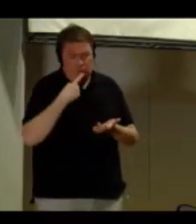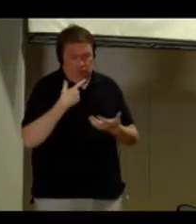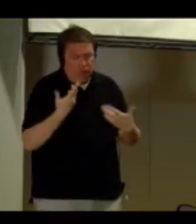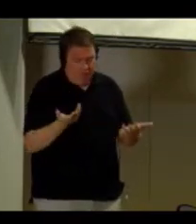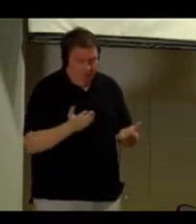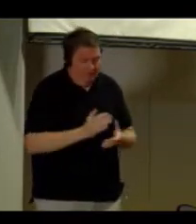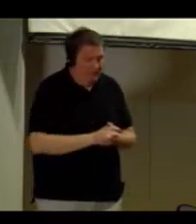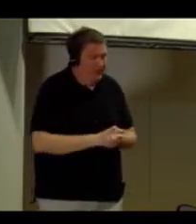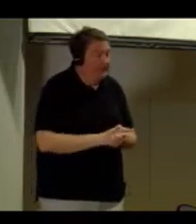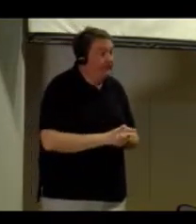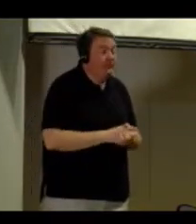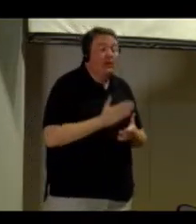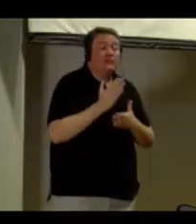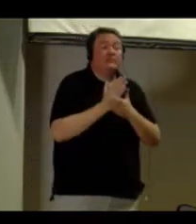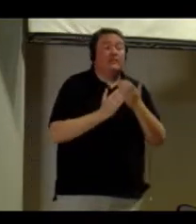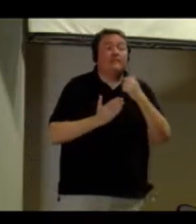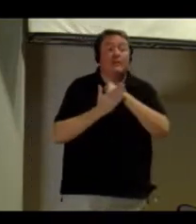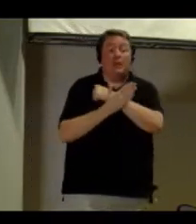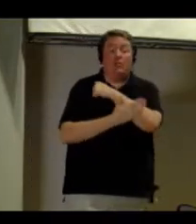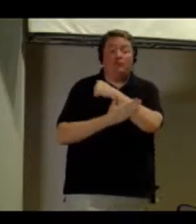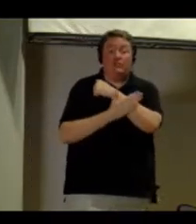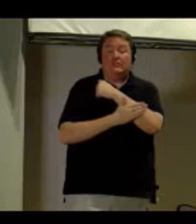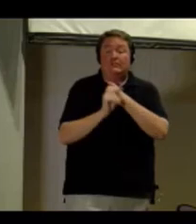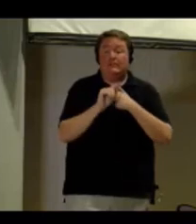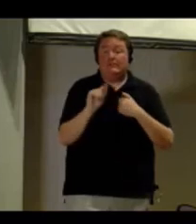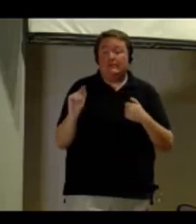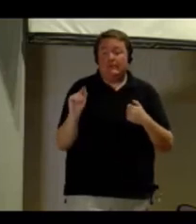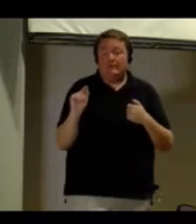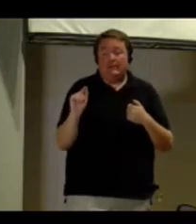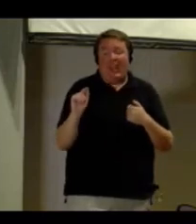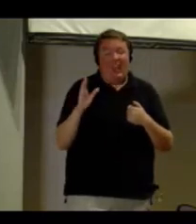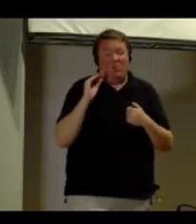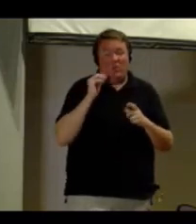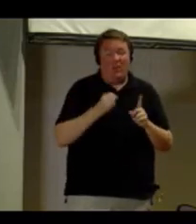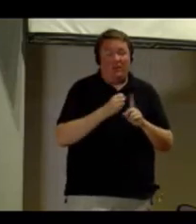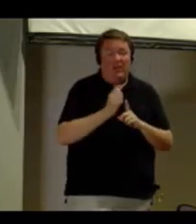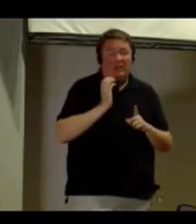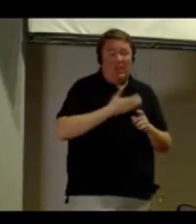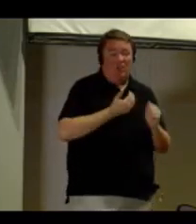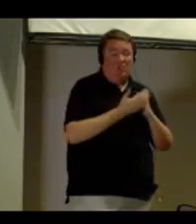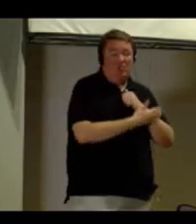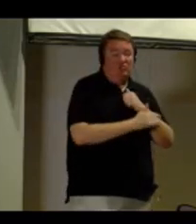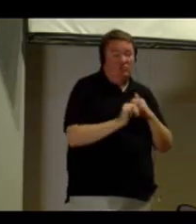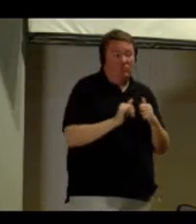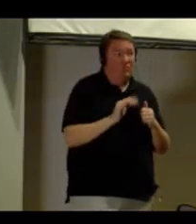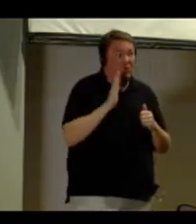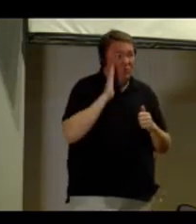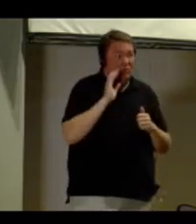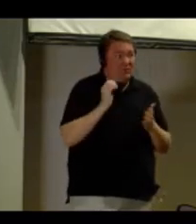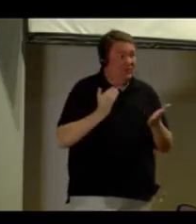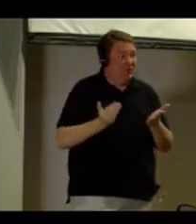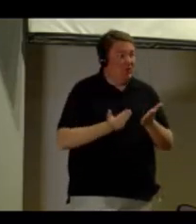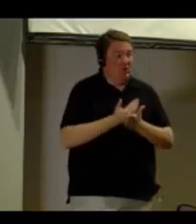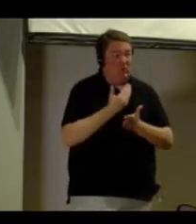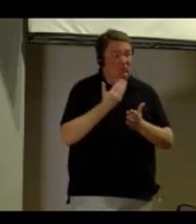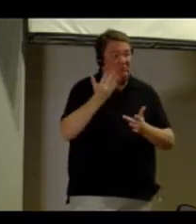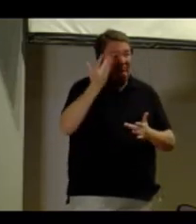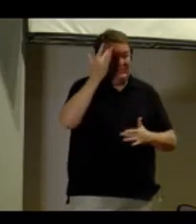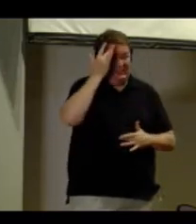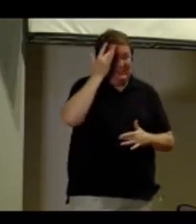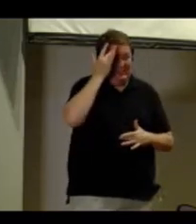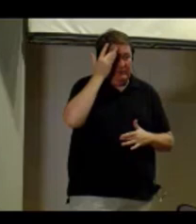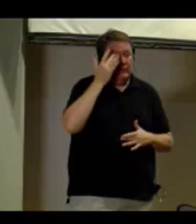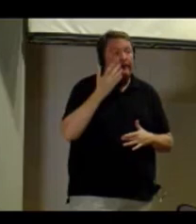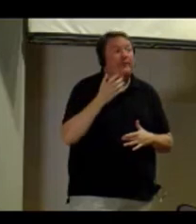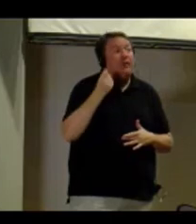that are sweeping through countries and will eventually sweep through countries like ours will be new diseases, or at least new to humans